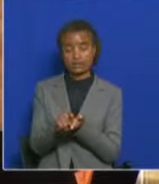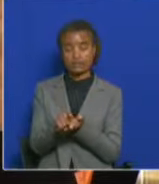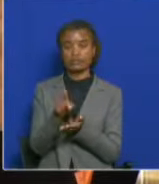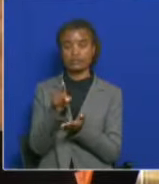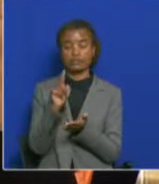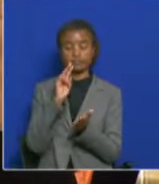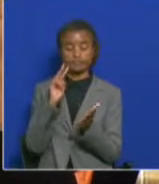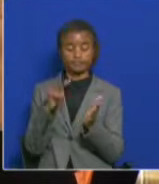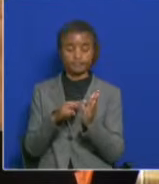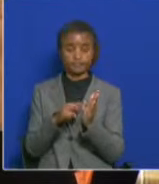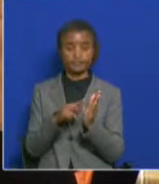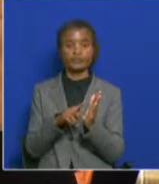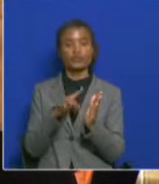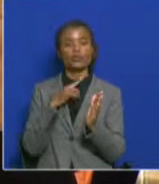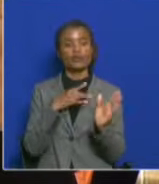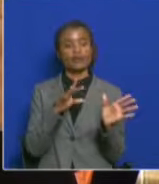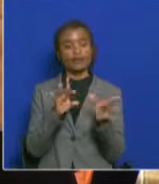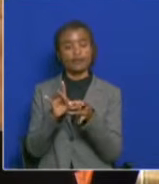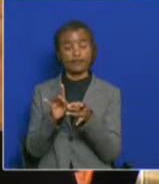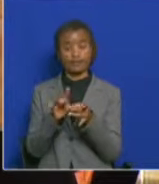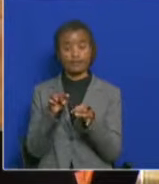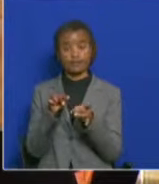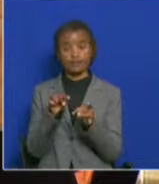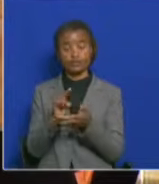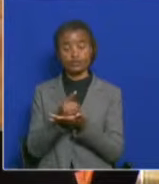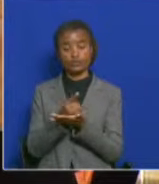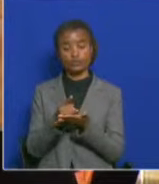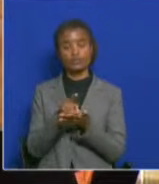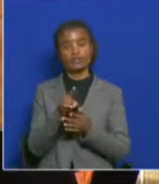this, and it was on 30 June 2021.